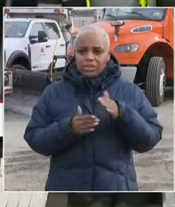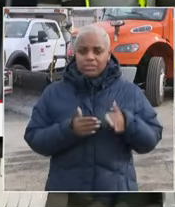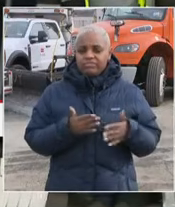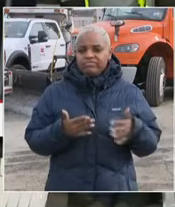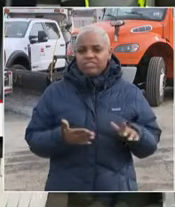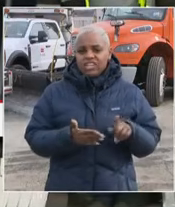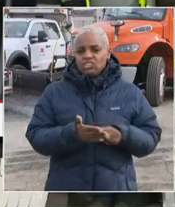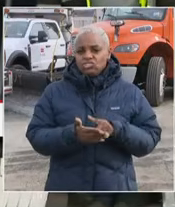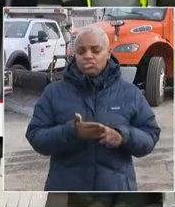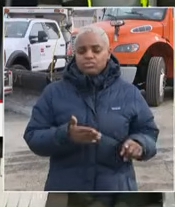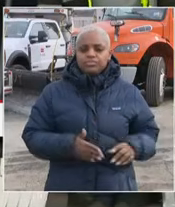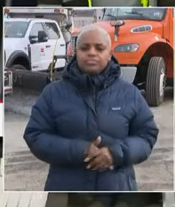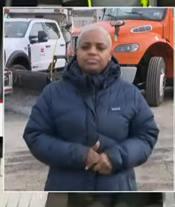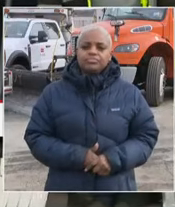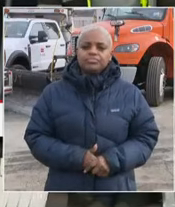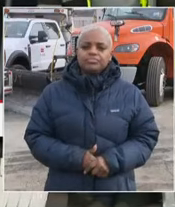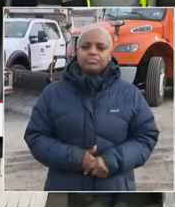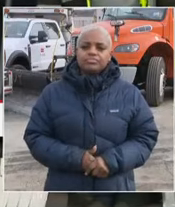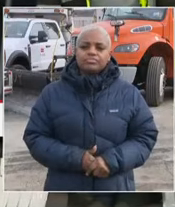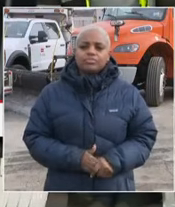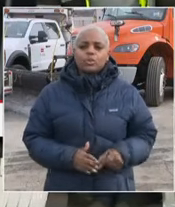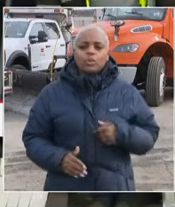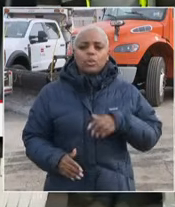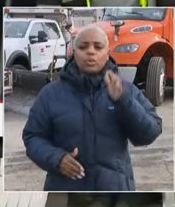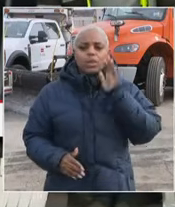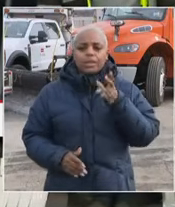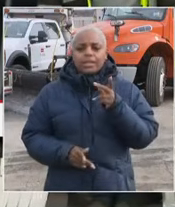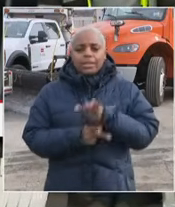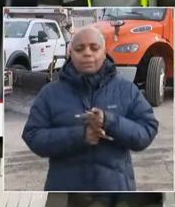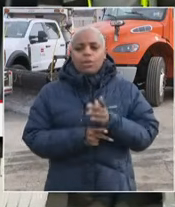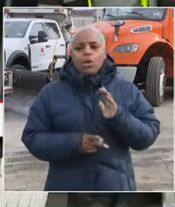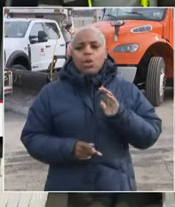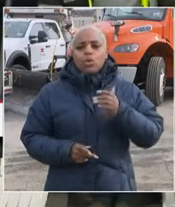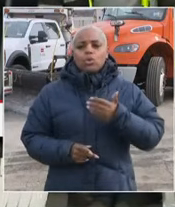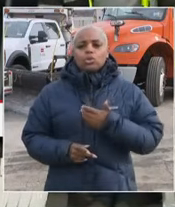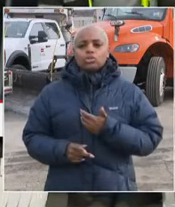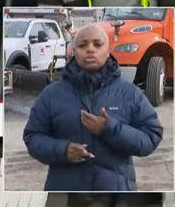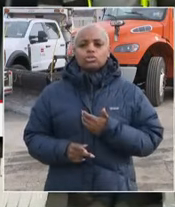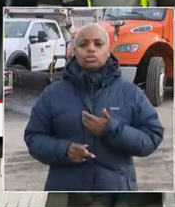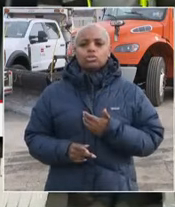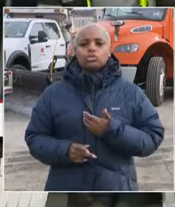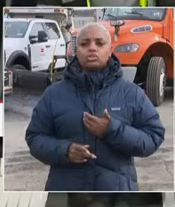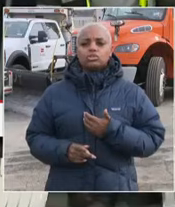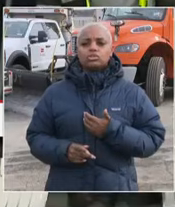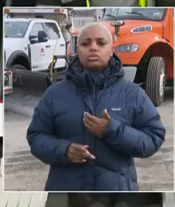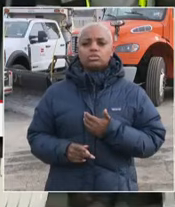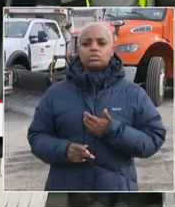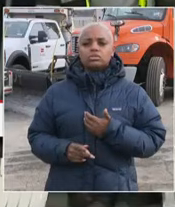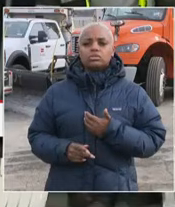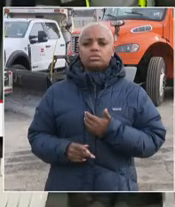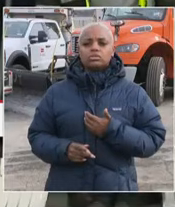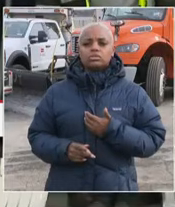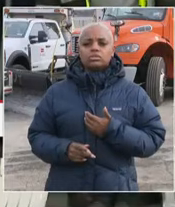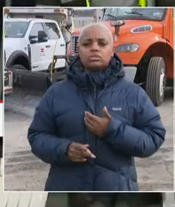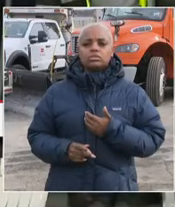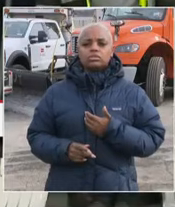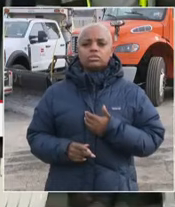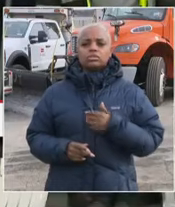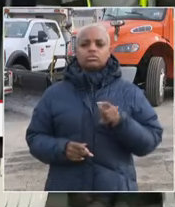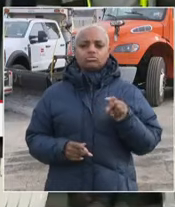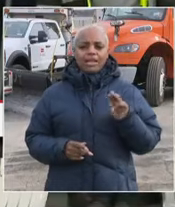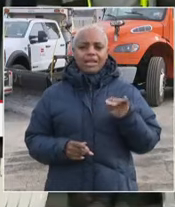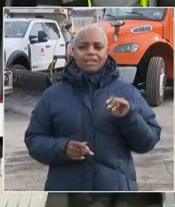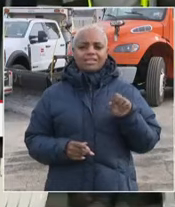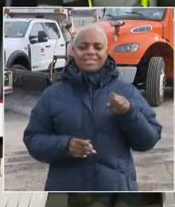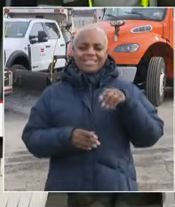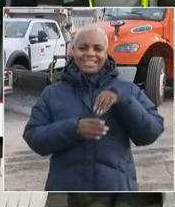going to be doing, we're going to be storing trains inside, so we could fit about 60 train sets, give or take, inside the tunnels at all of our inside stations, and we'll be